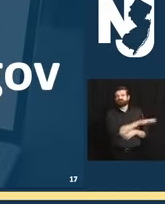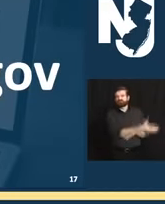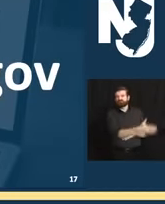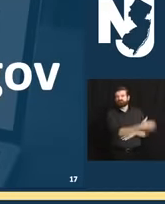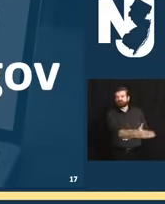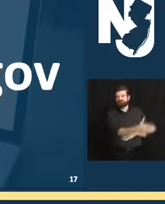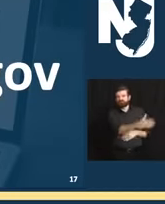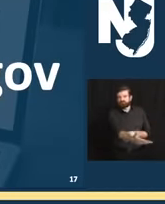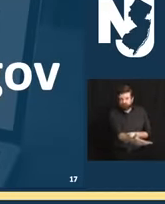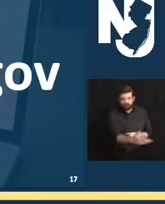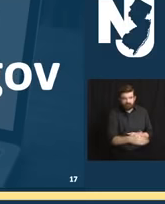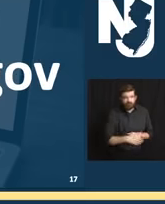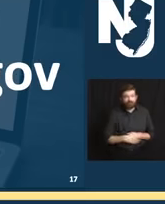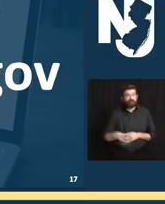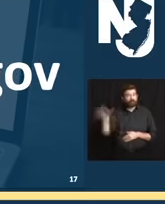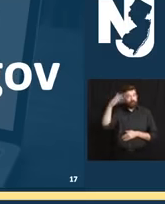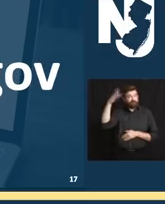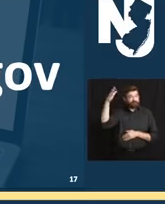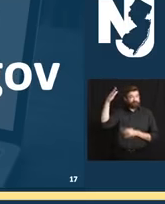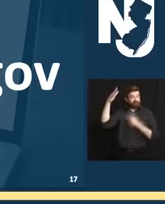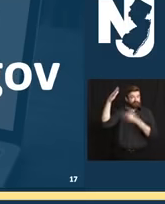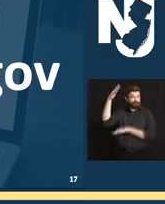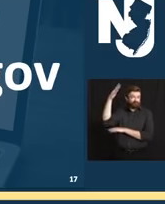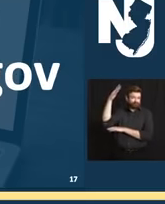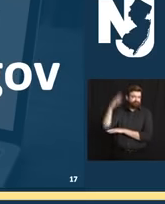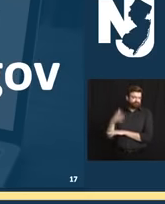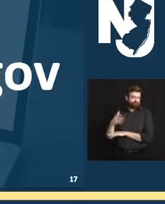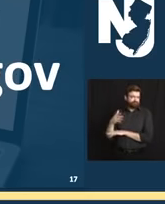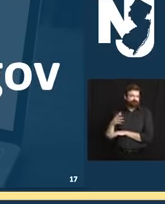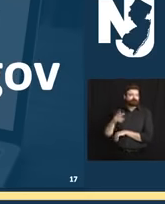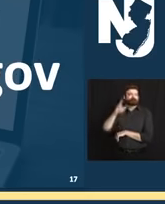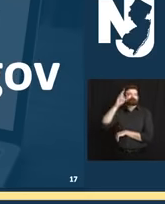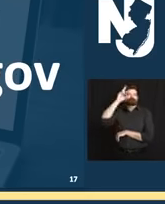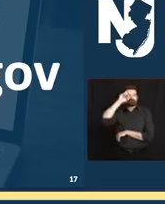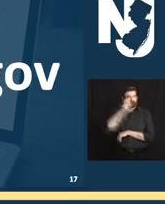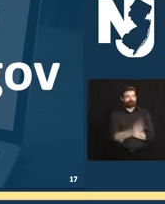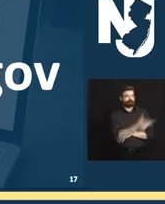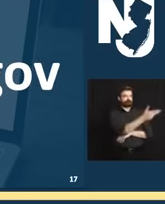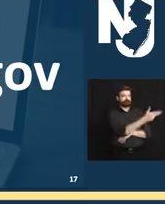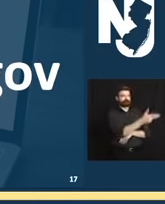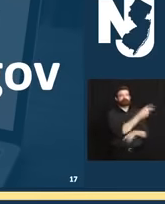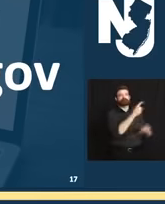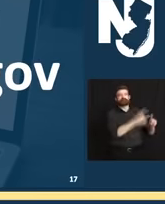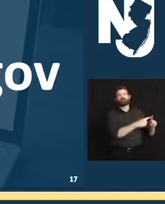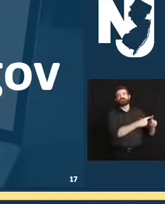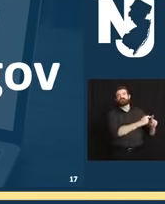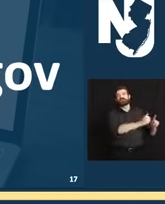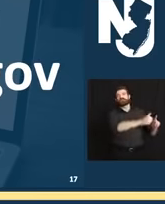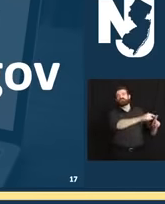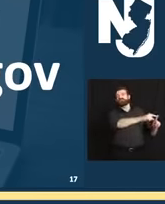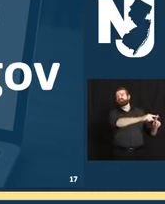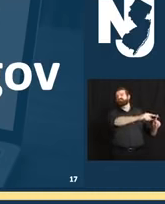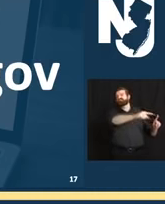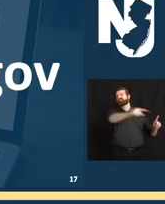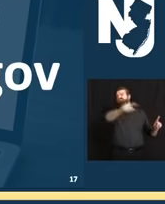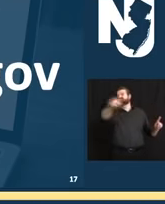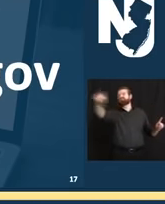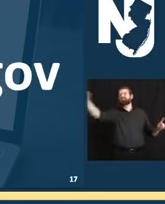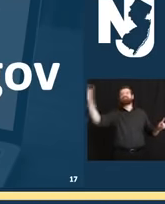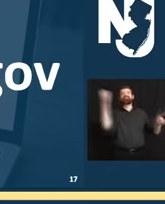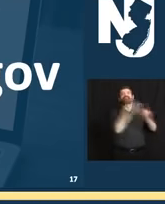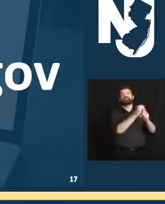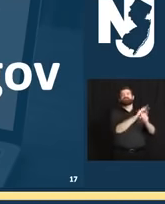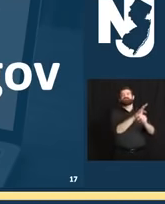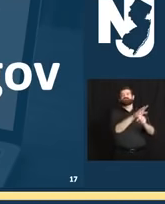and our thoughts and prayers are with every family who has suffered the loss of a loved one because of COVID-19. And even as we